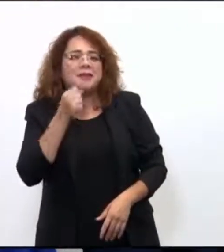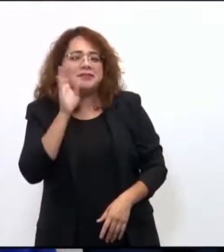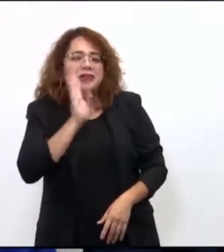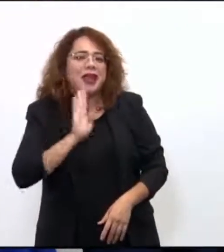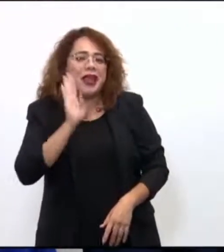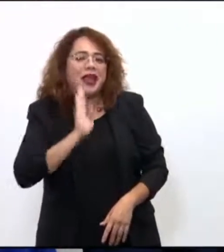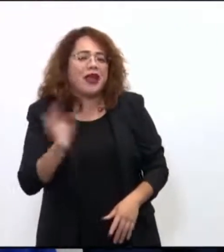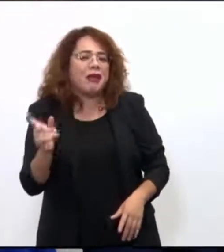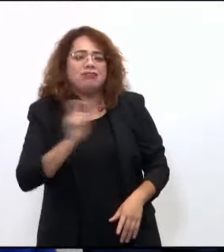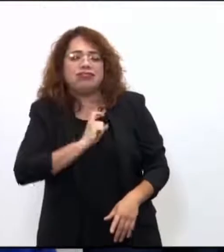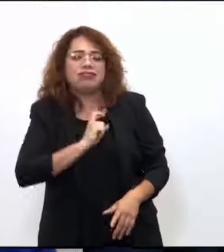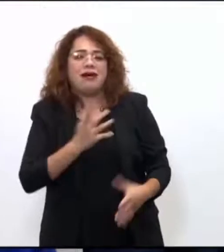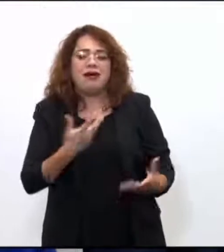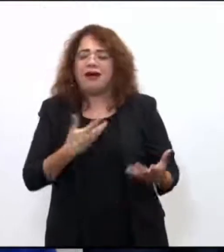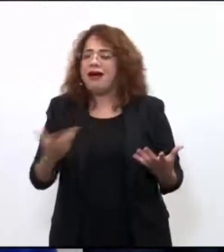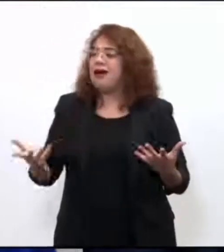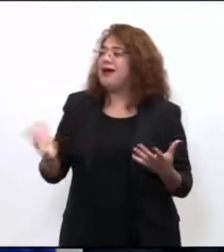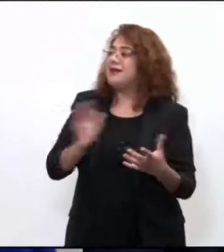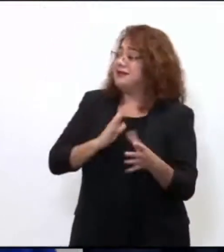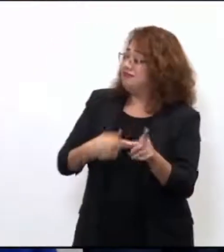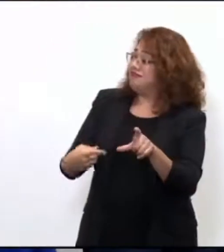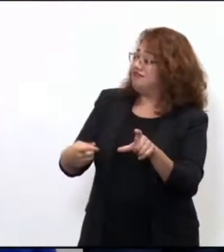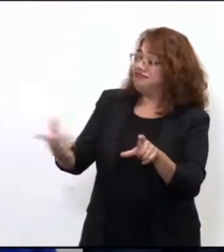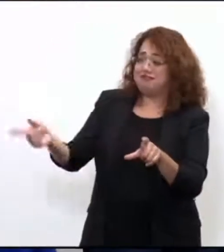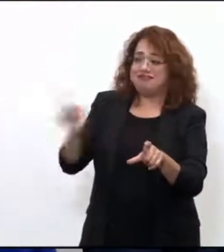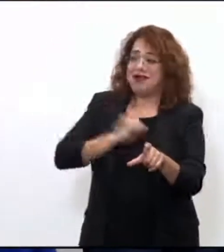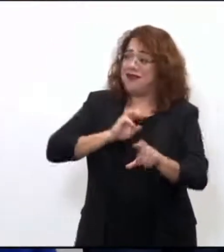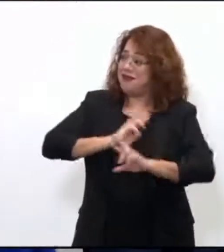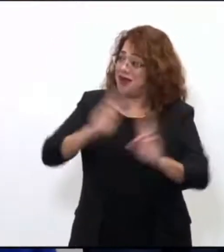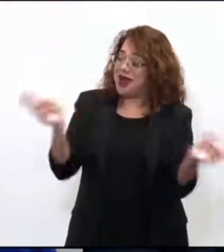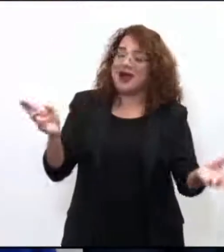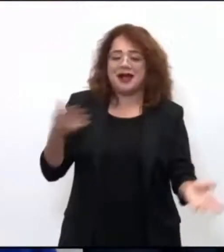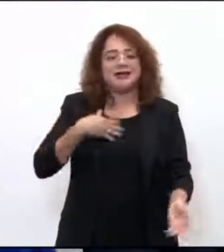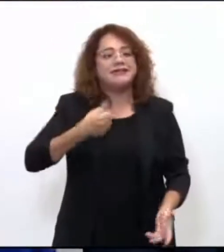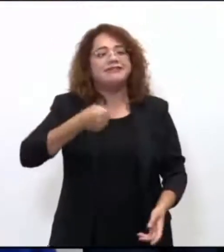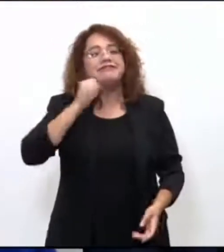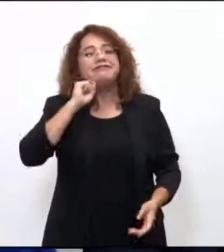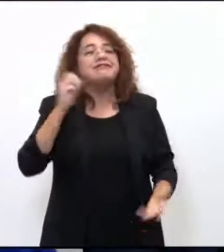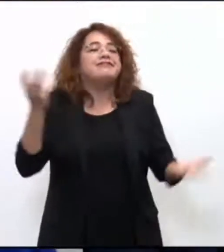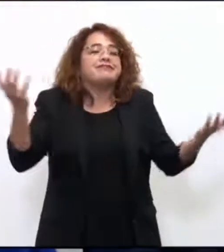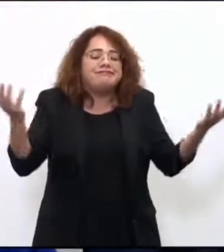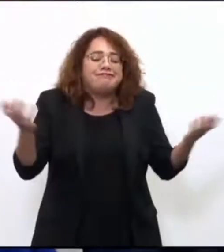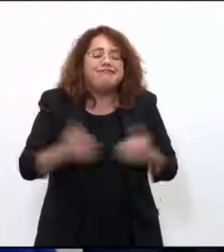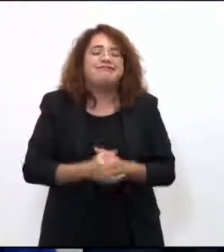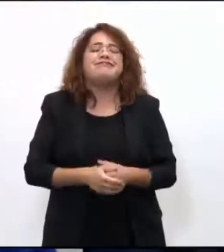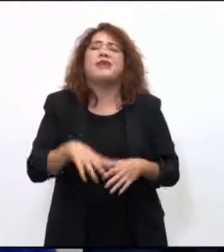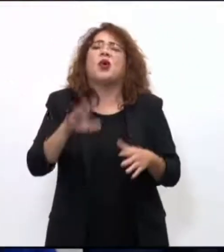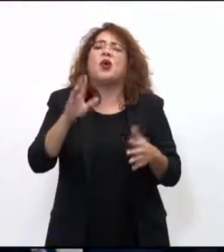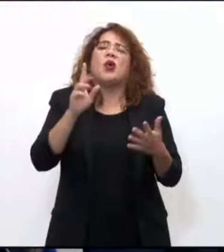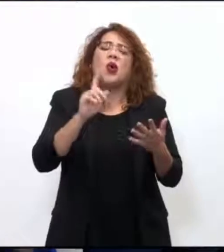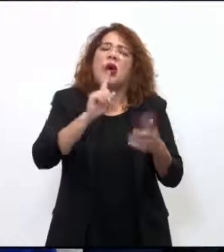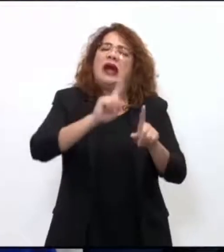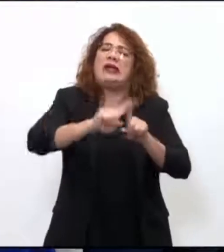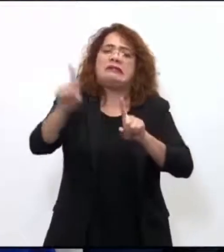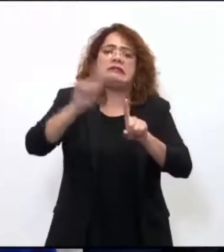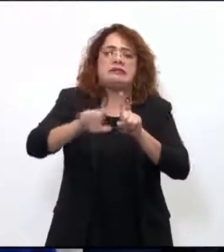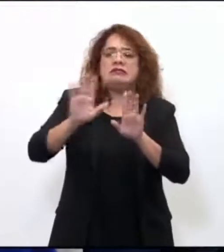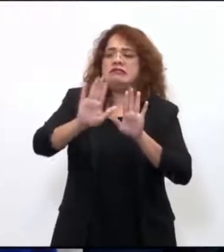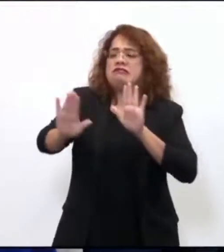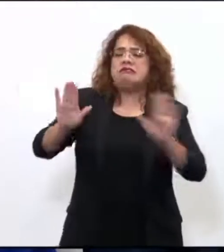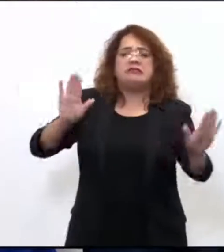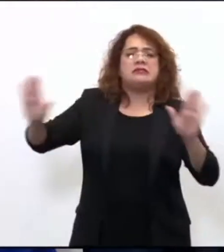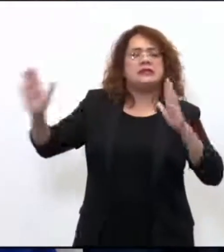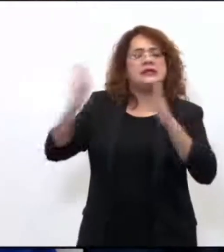have to be debated here. We're actively discussing them. I would imagine that over the course of the next few days,